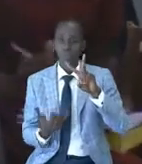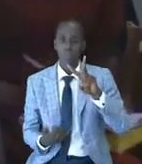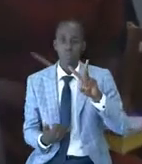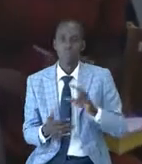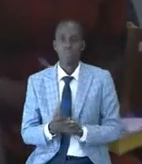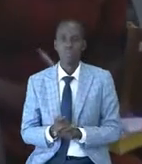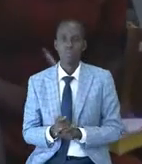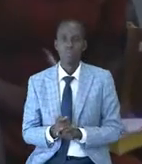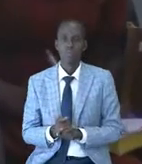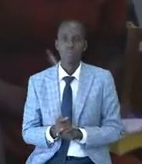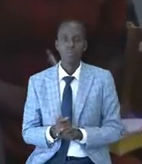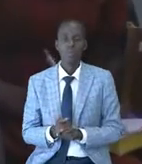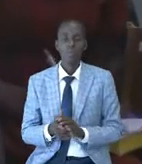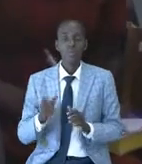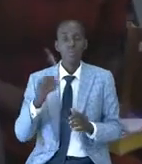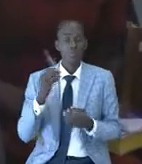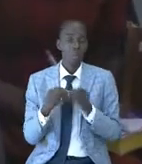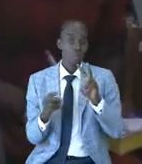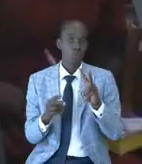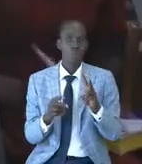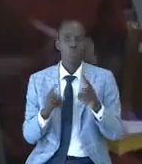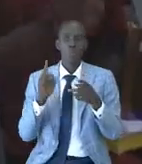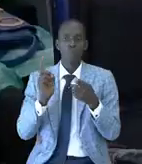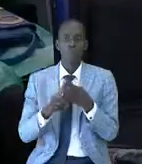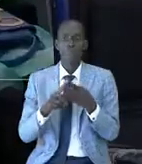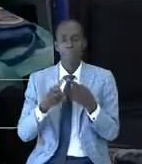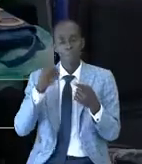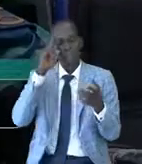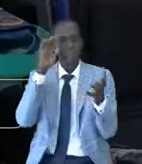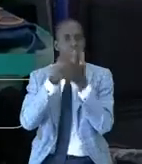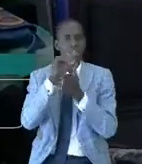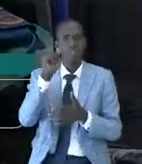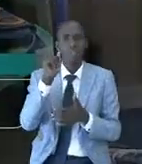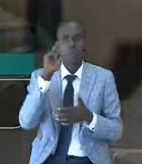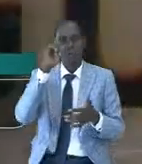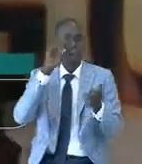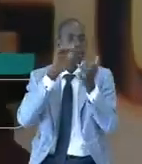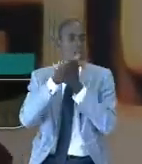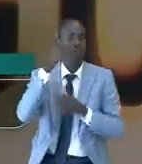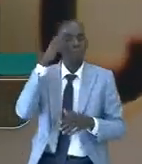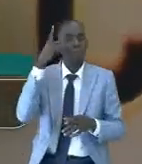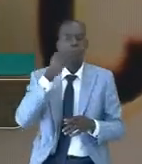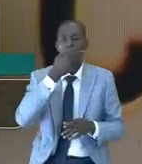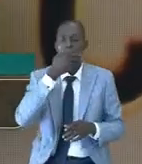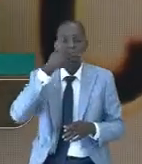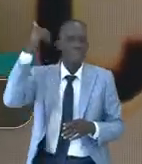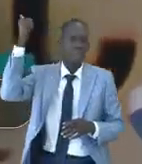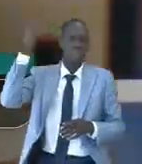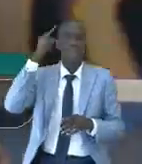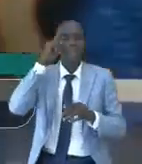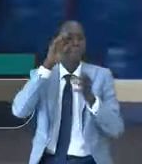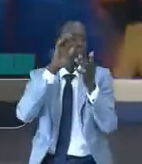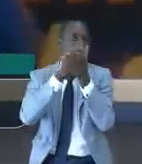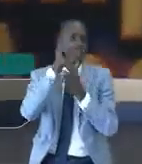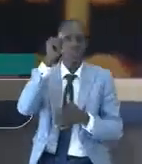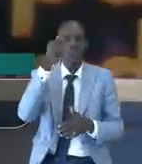is to believe for the better. Believe for the better.